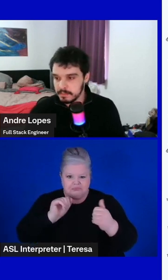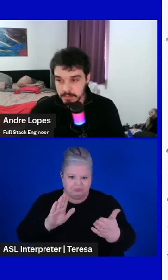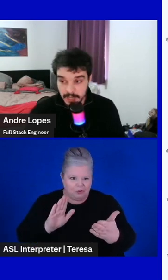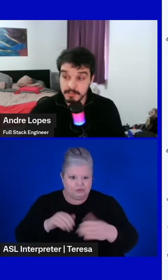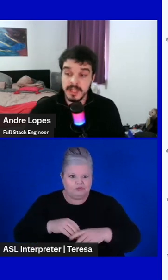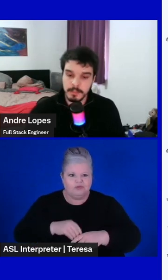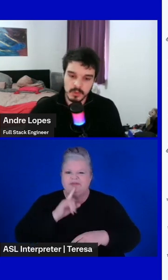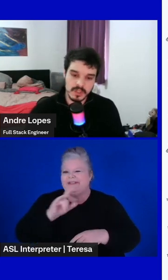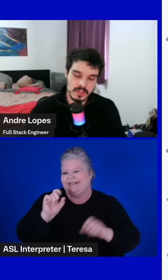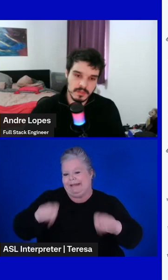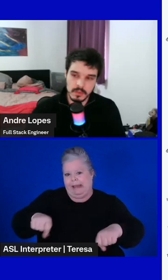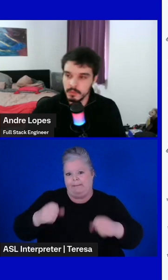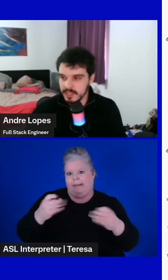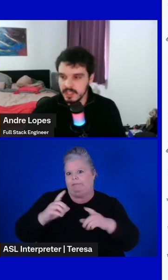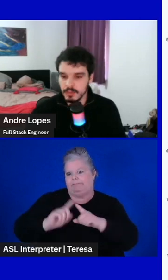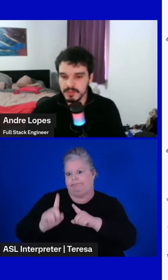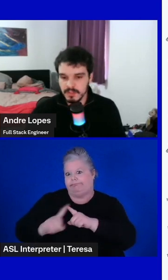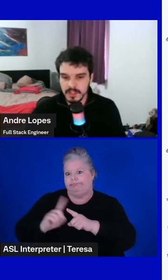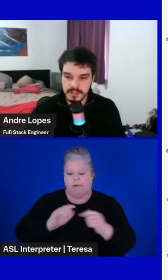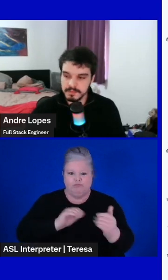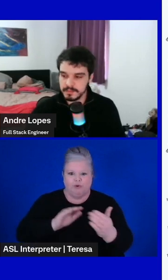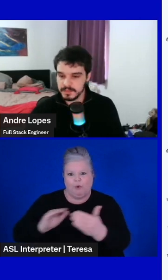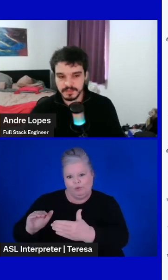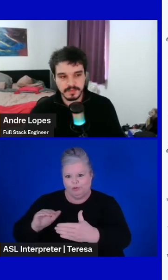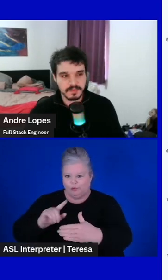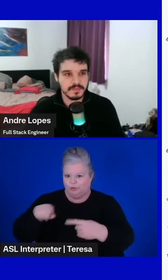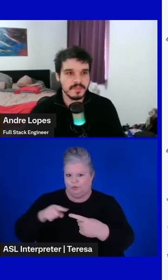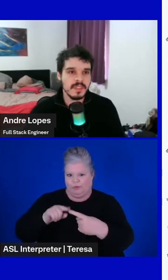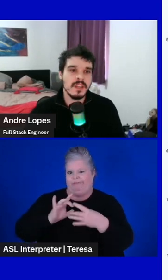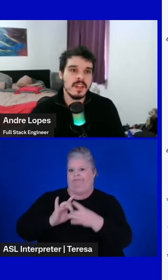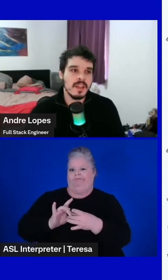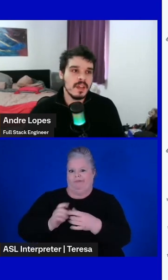have many approaches when dealing with serverless.